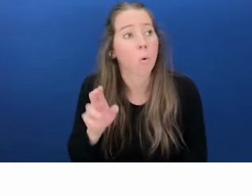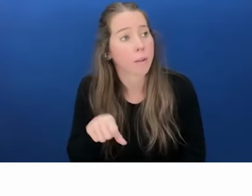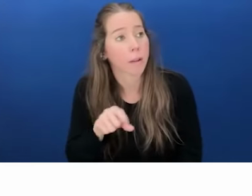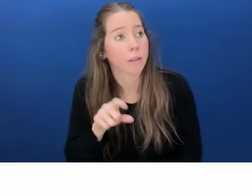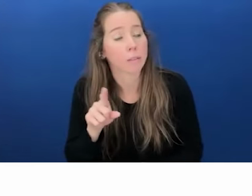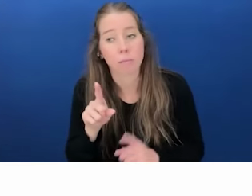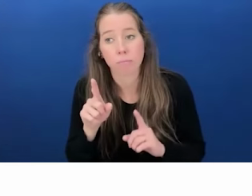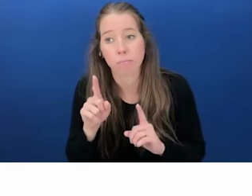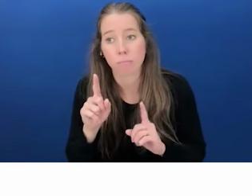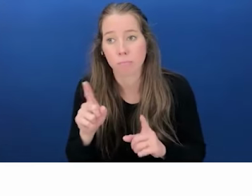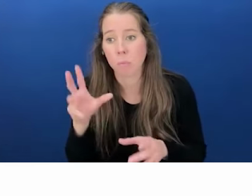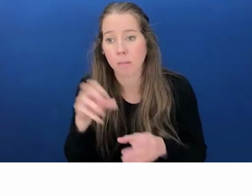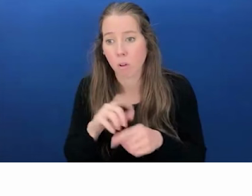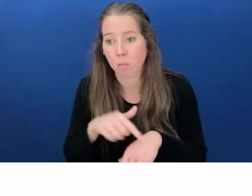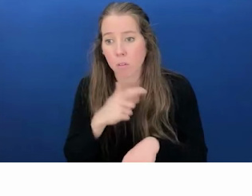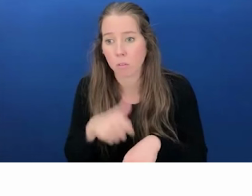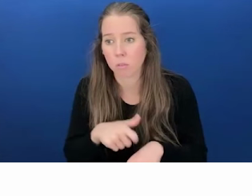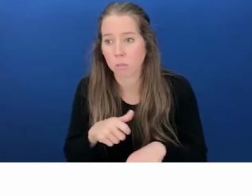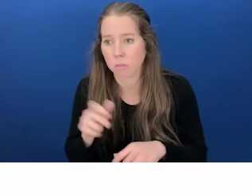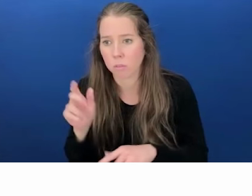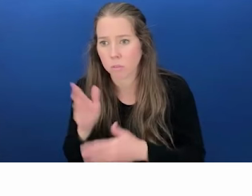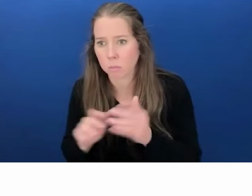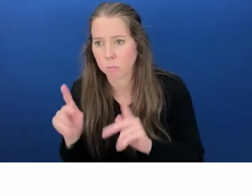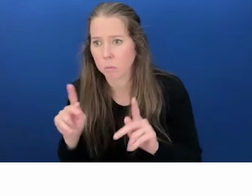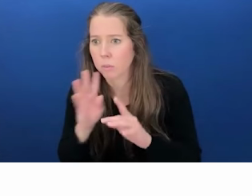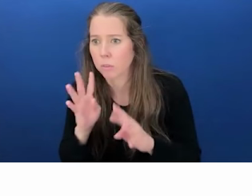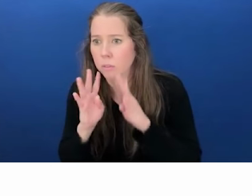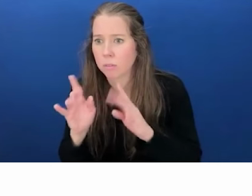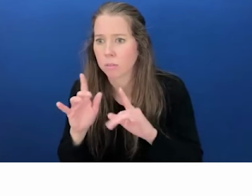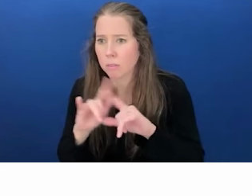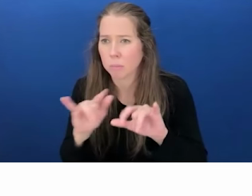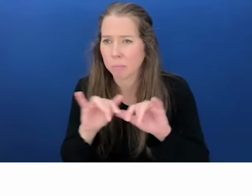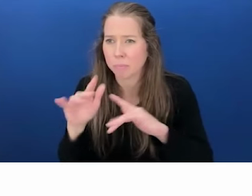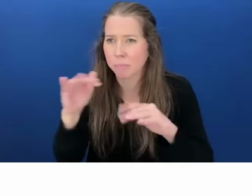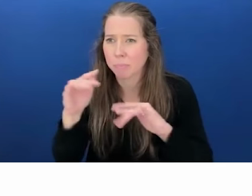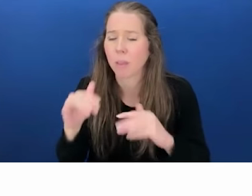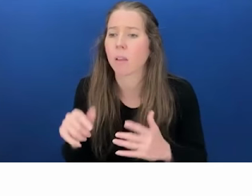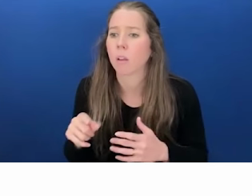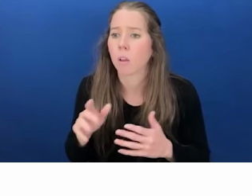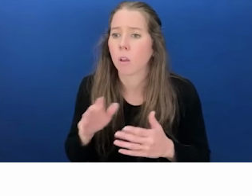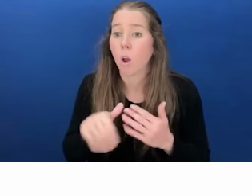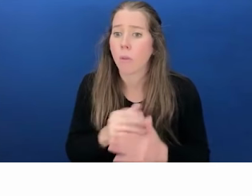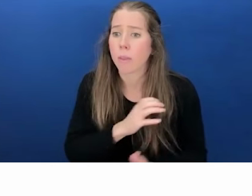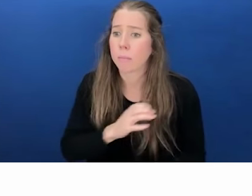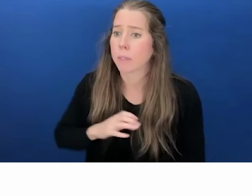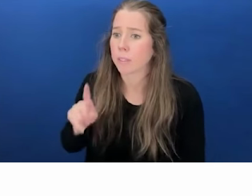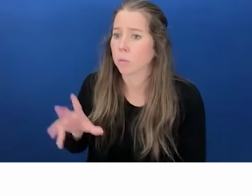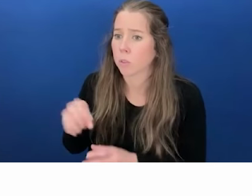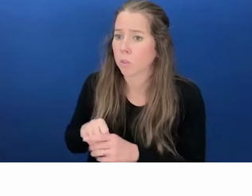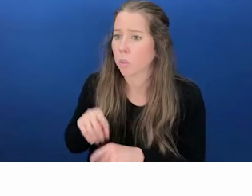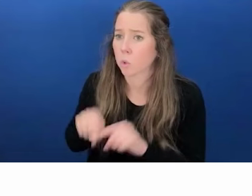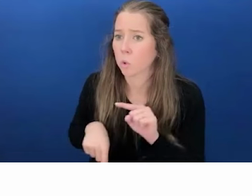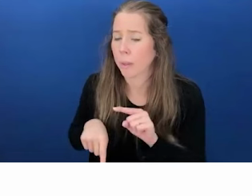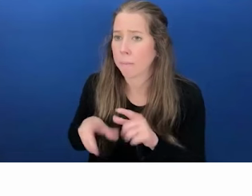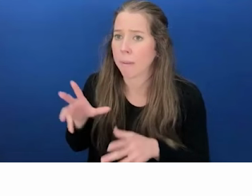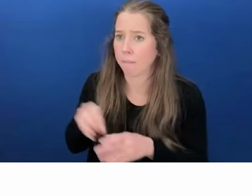it starts to look And bad, then like all why aren't these- you moving all up? these- And then all these committees that they have to be on, you can't be a